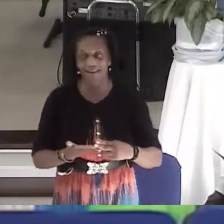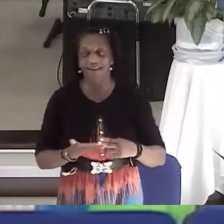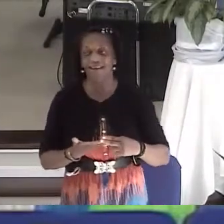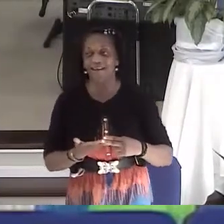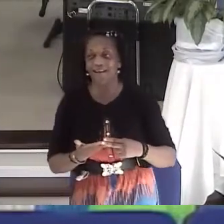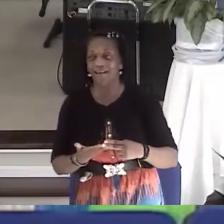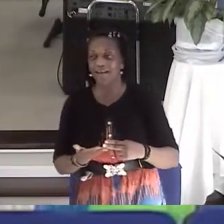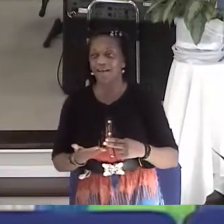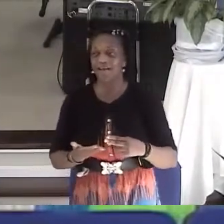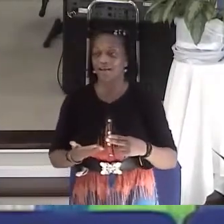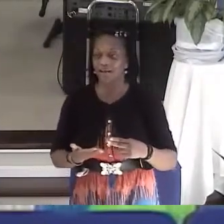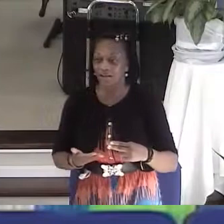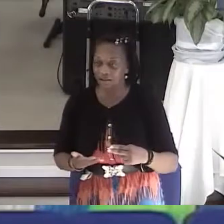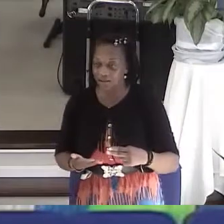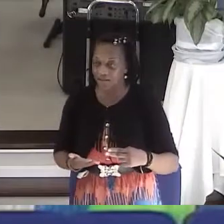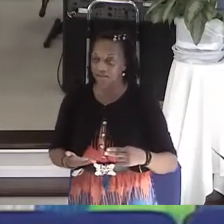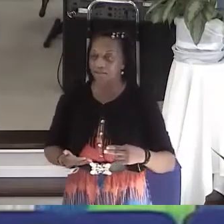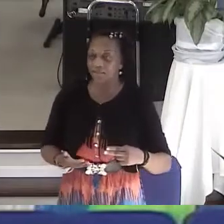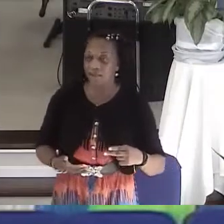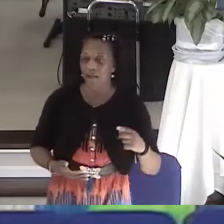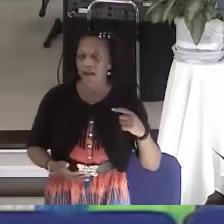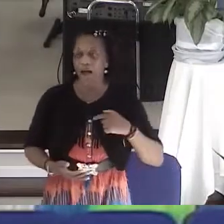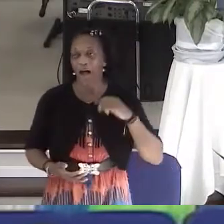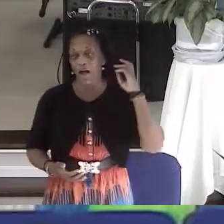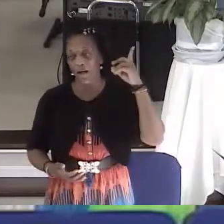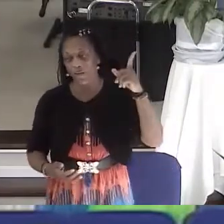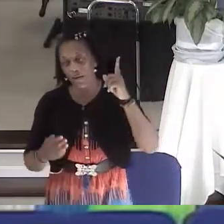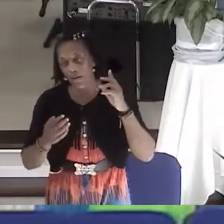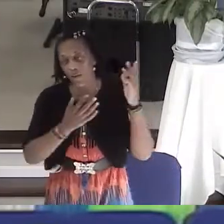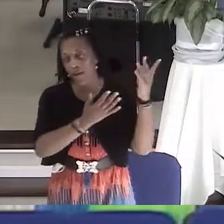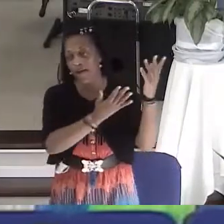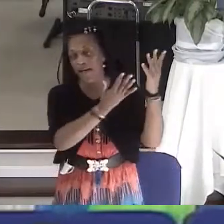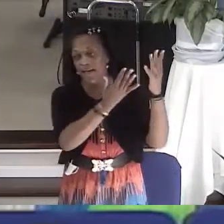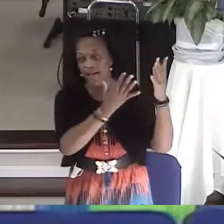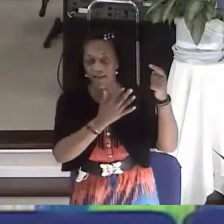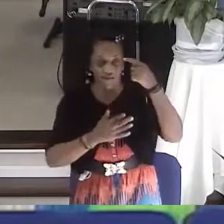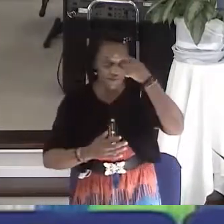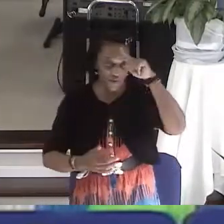holiness. We continue to wait. I will